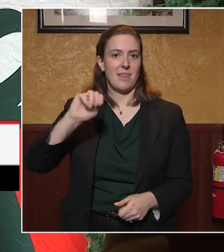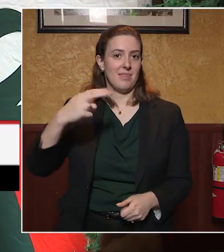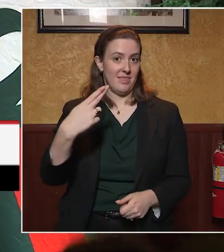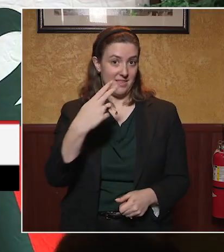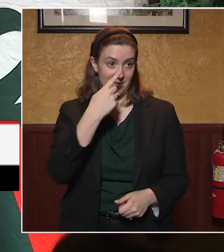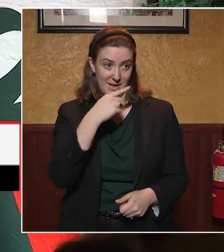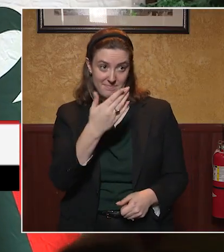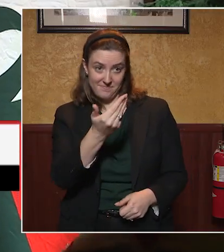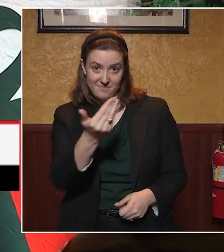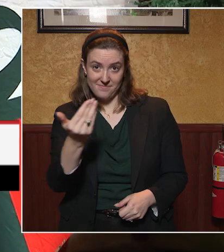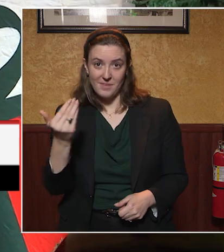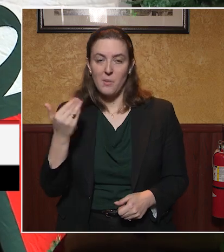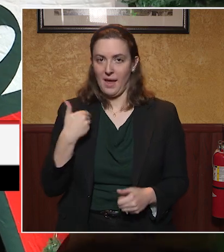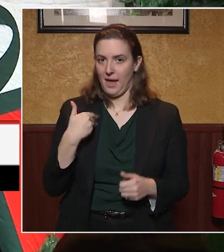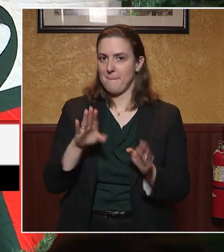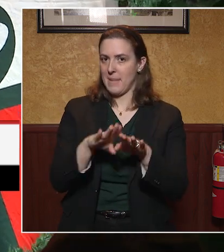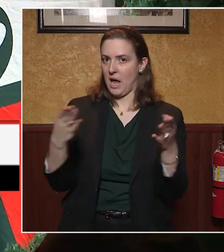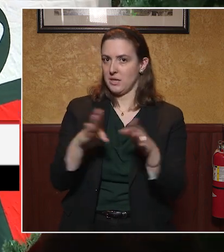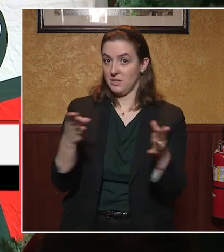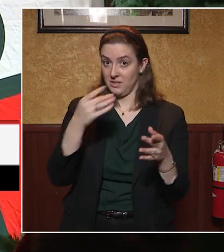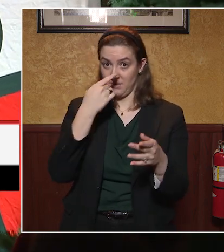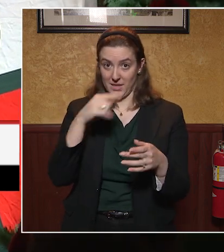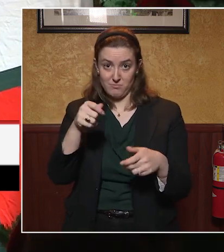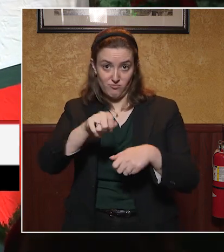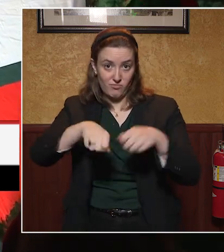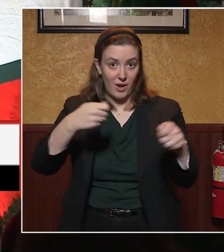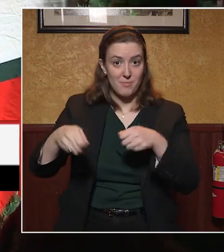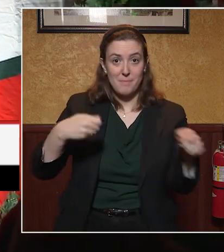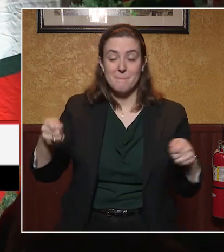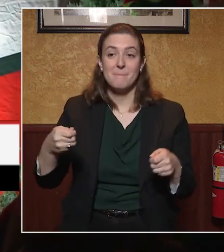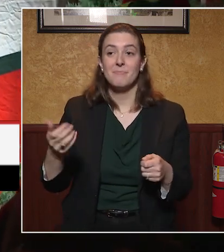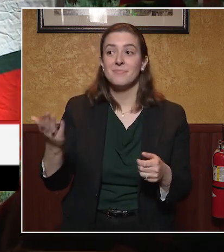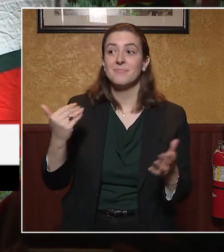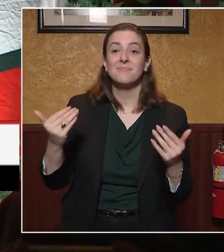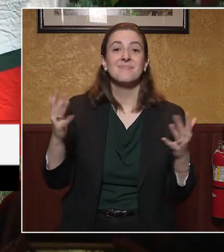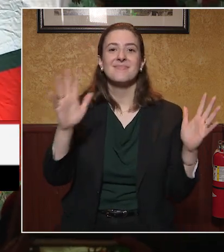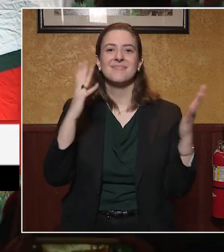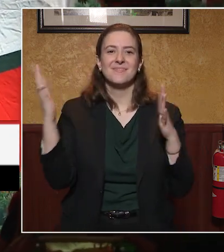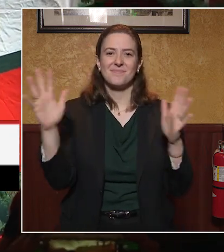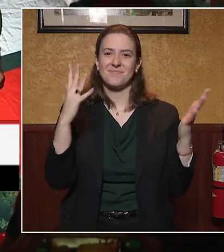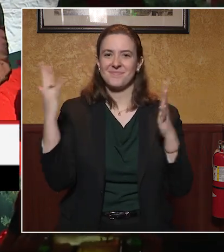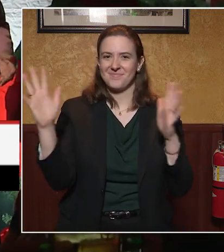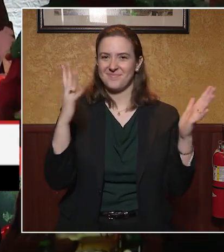here. And actually, Director Suggs Evans, can you come join me as well?